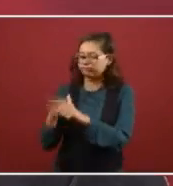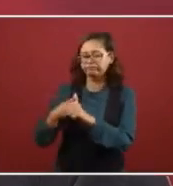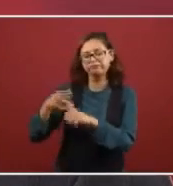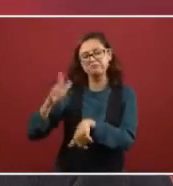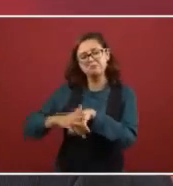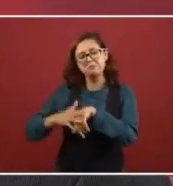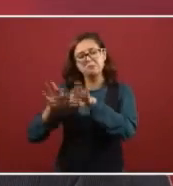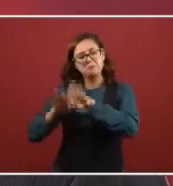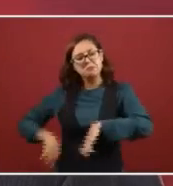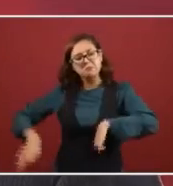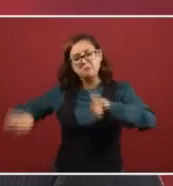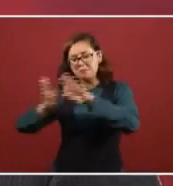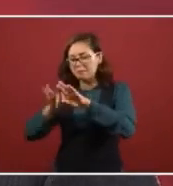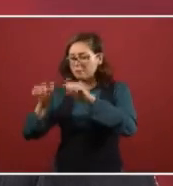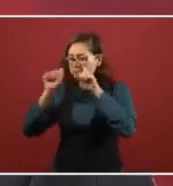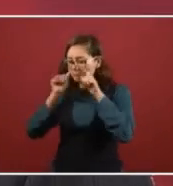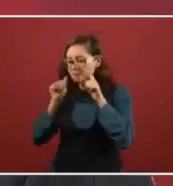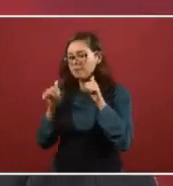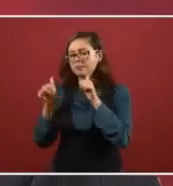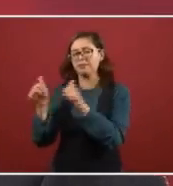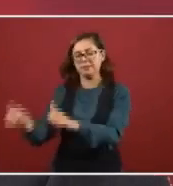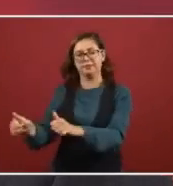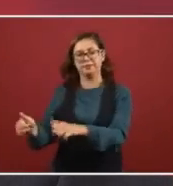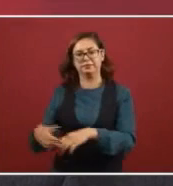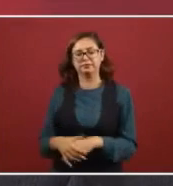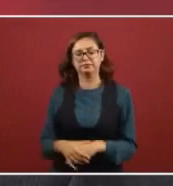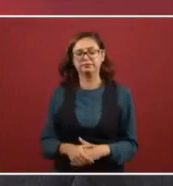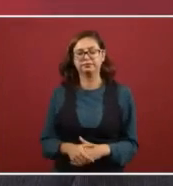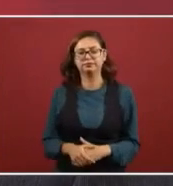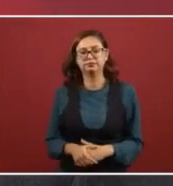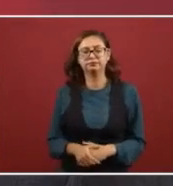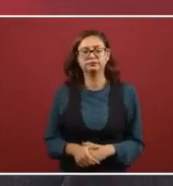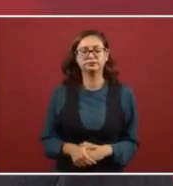son these are los